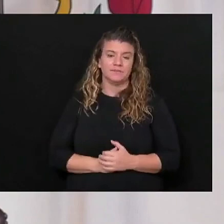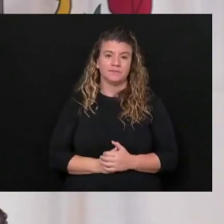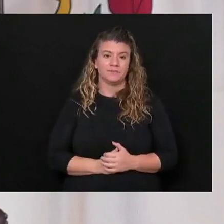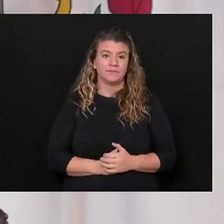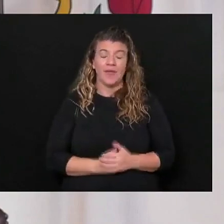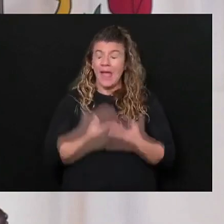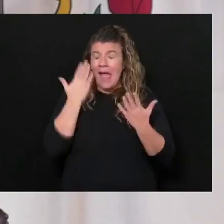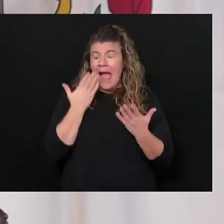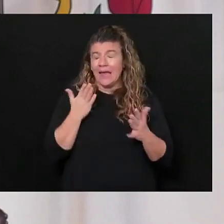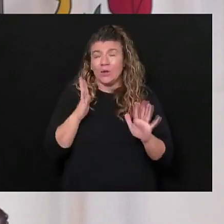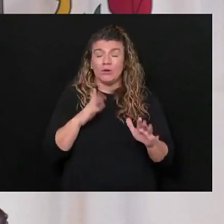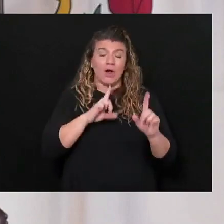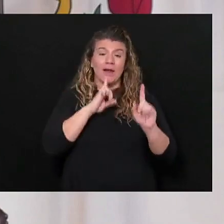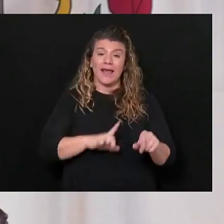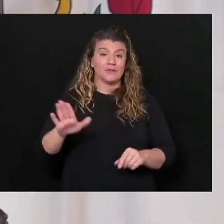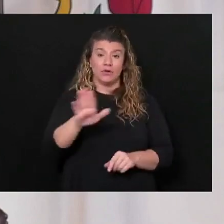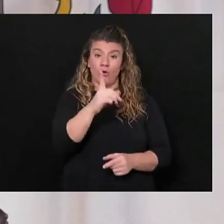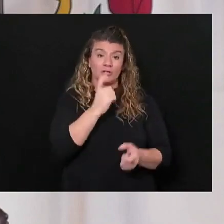I don't know how to answer it any better.